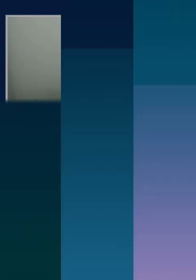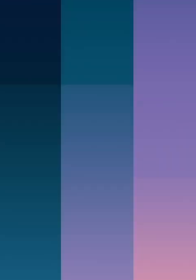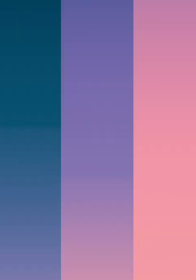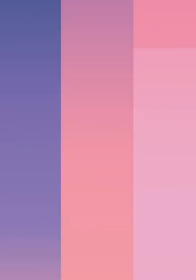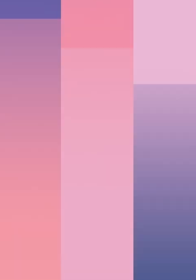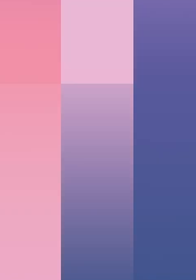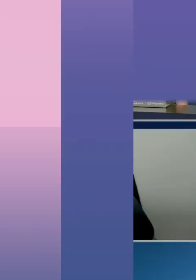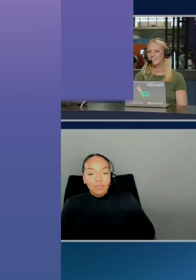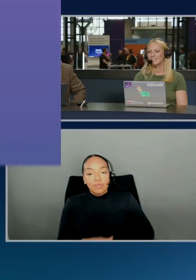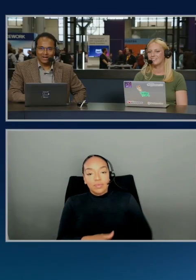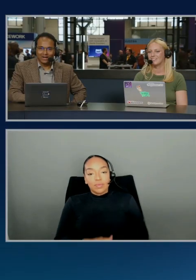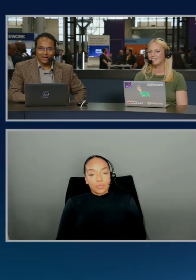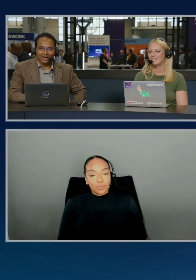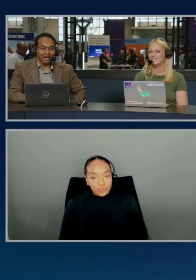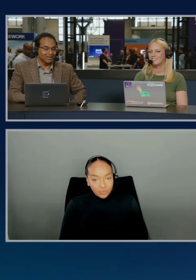it.